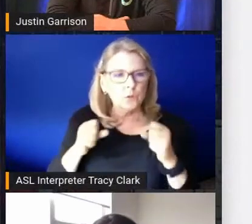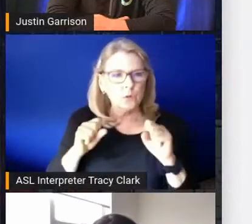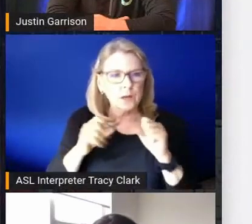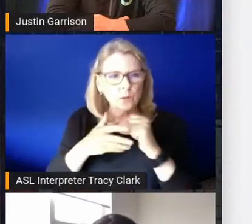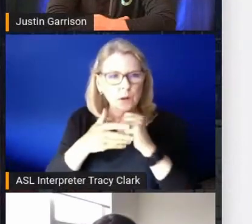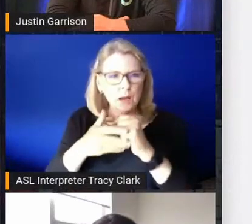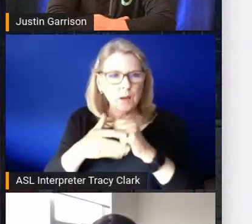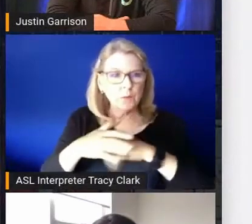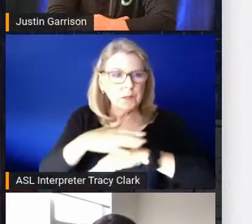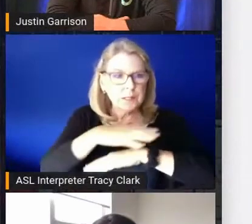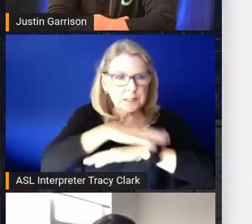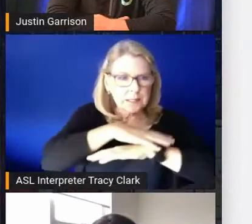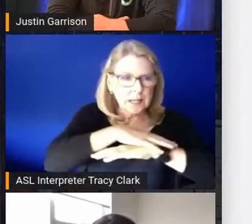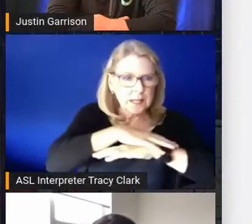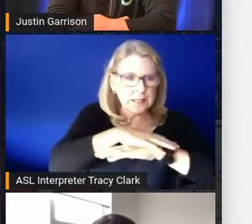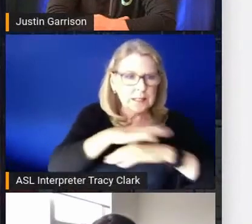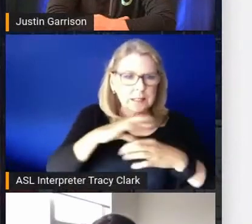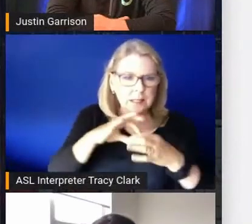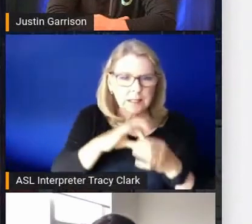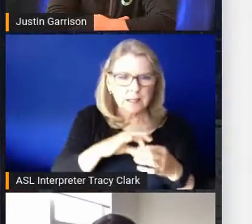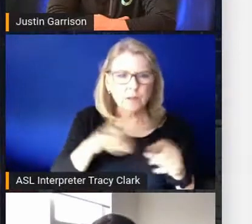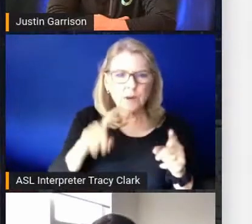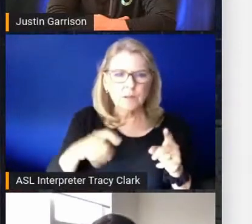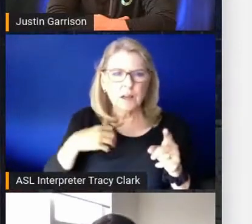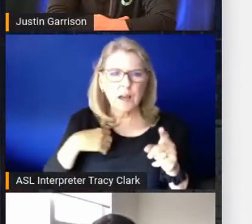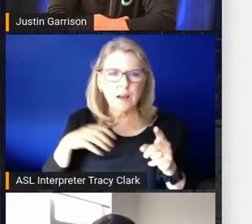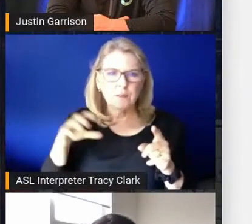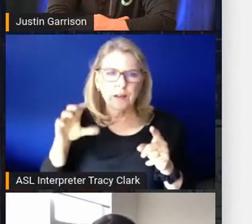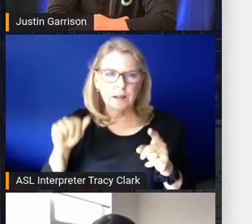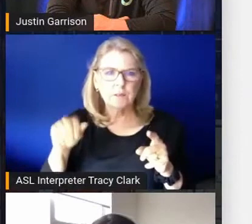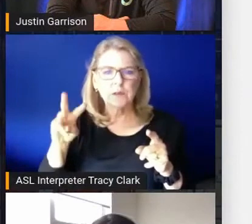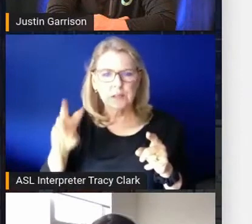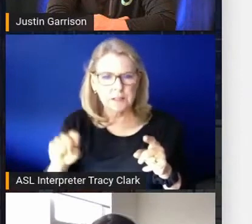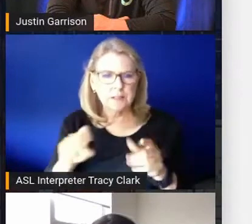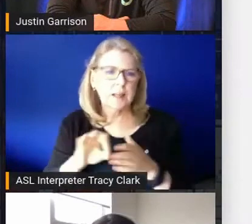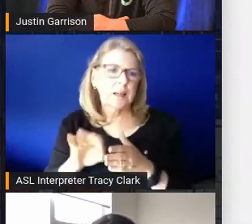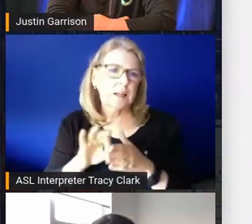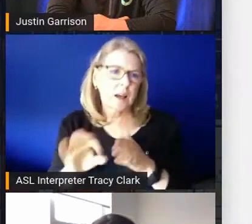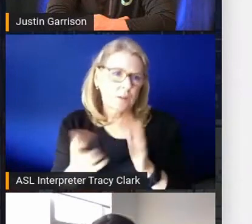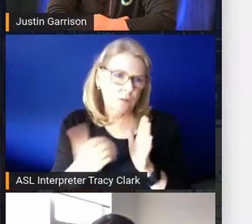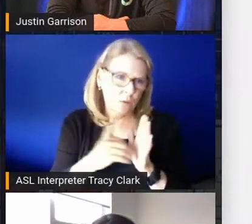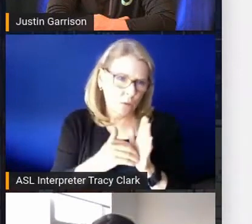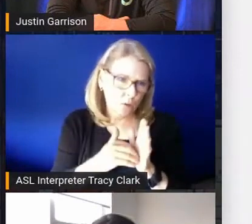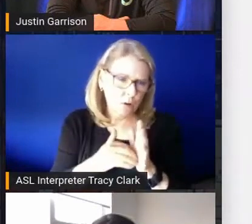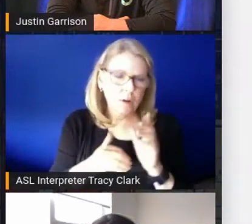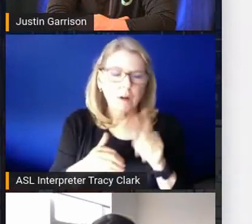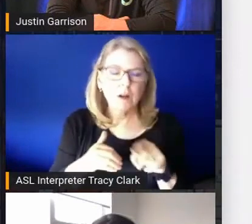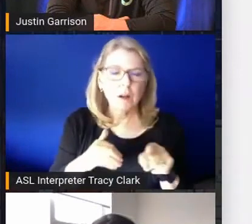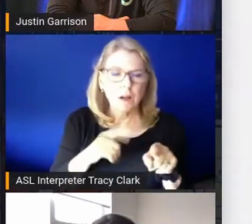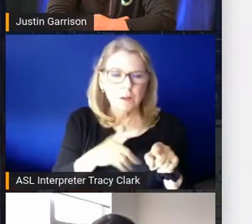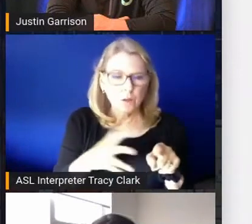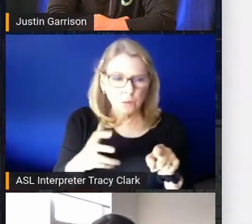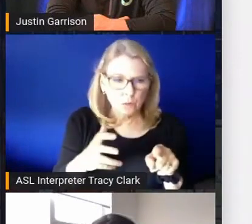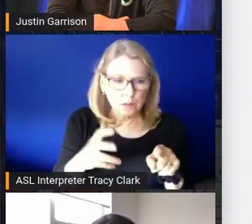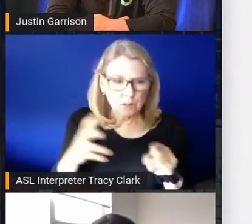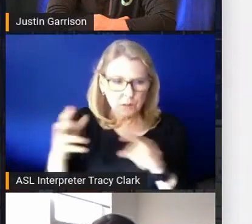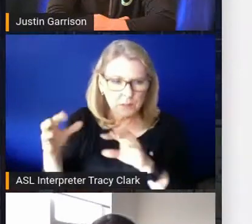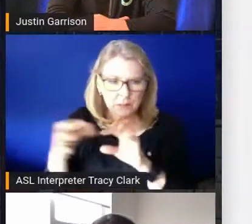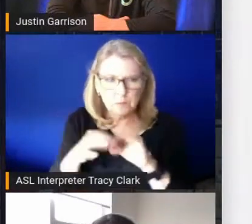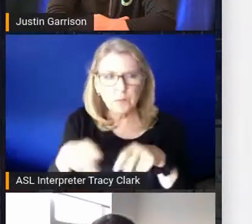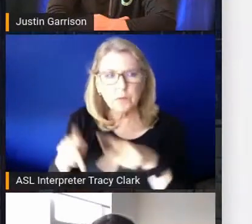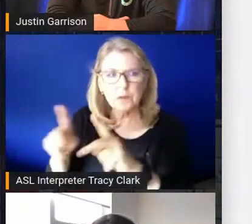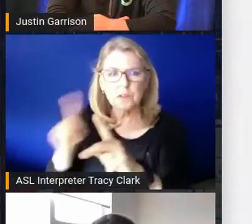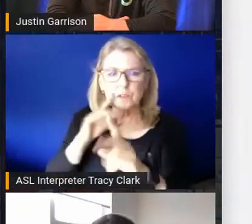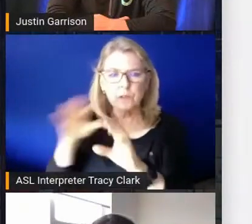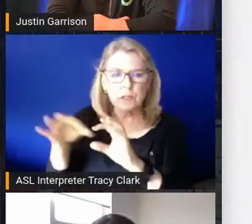all you need to have is an AWS account, of course, administrator permissions on the cluster you want to connect, and outbound connectivity to AWS